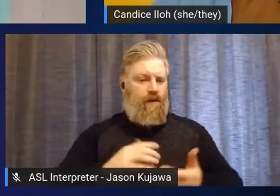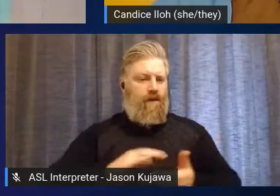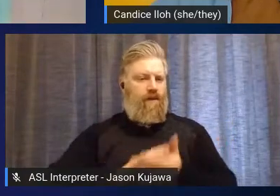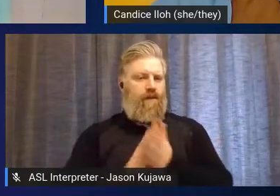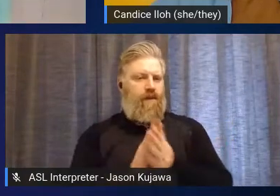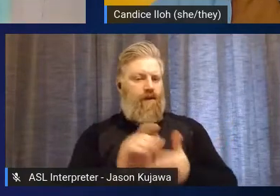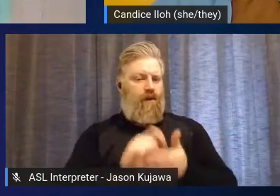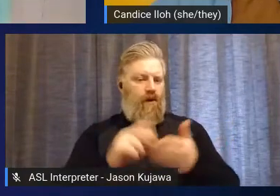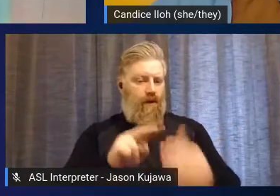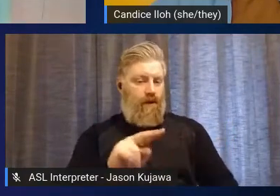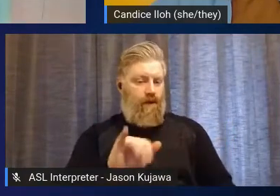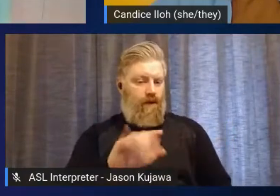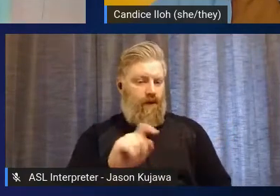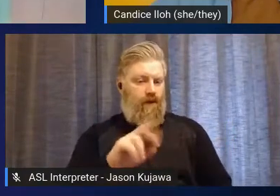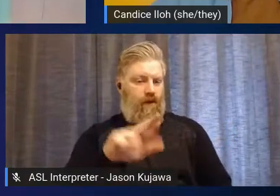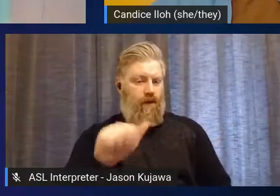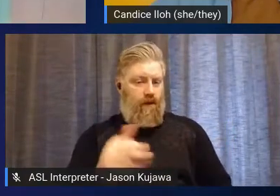do this?